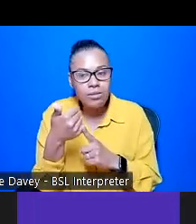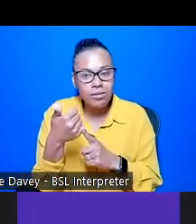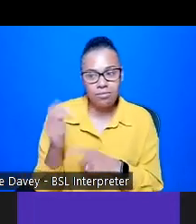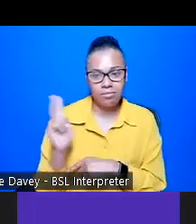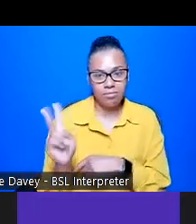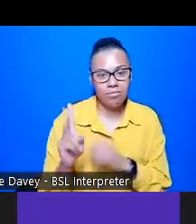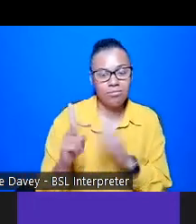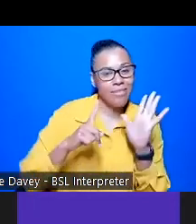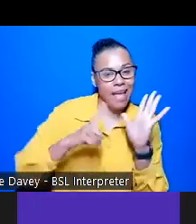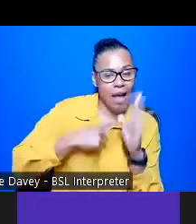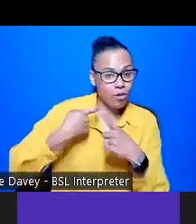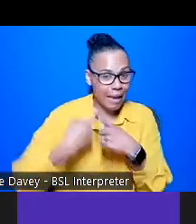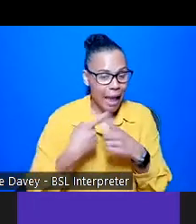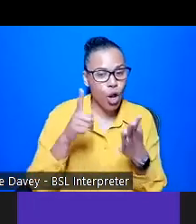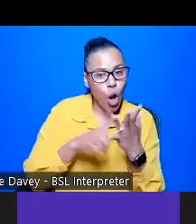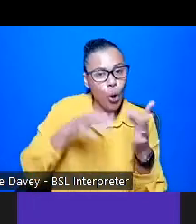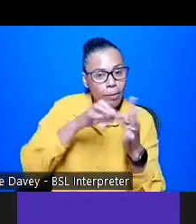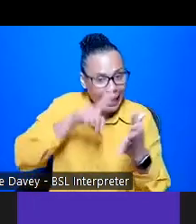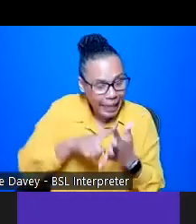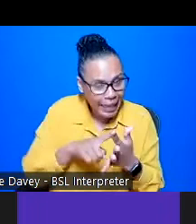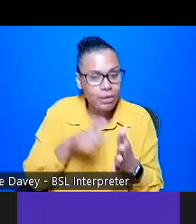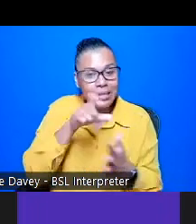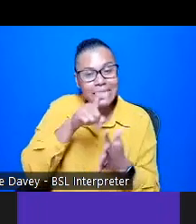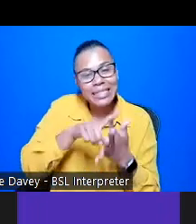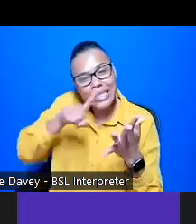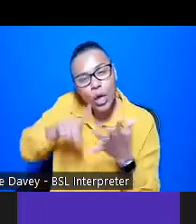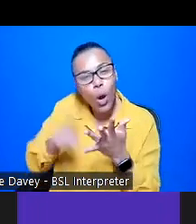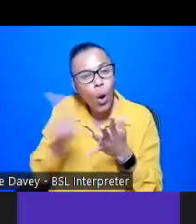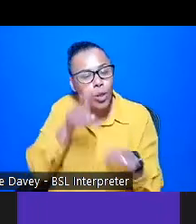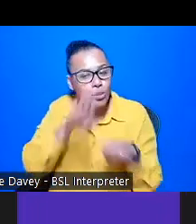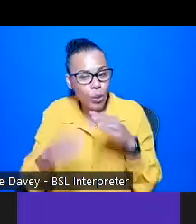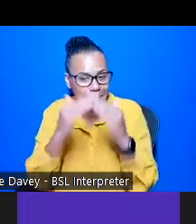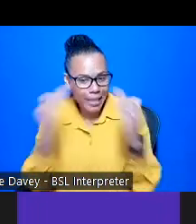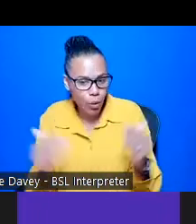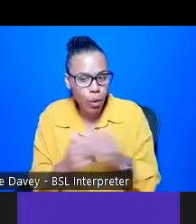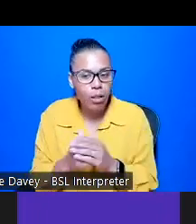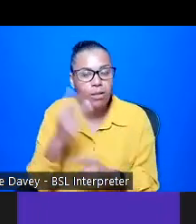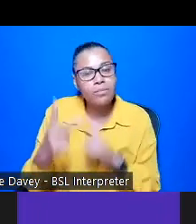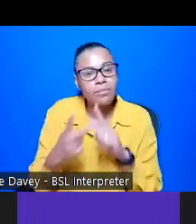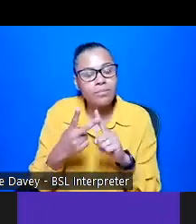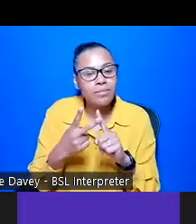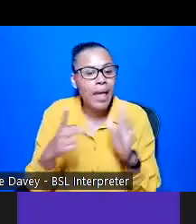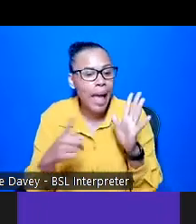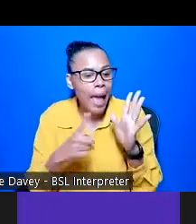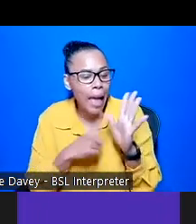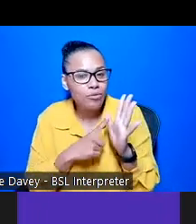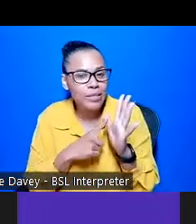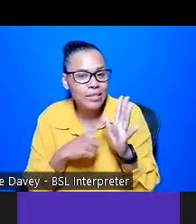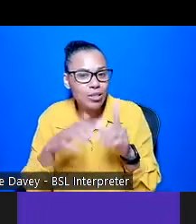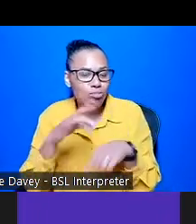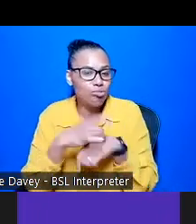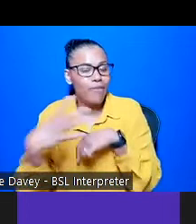Aaron Kang, OBE, CEO of Sporting Equals, and Emeritus Professor Kevin